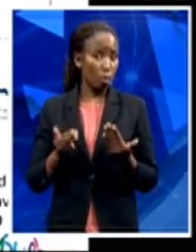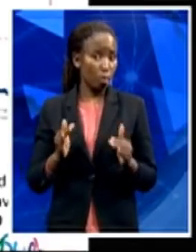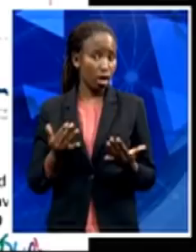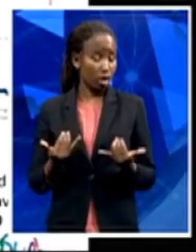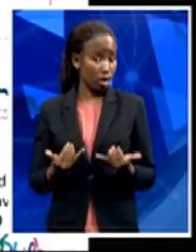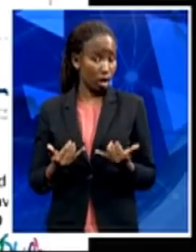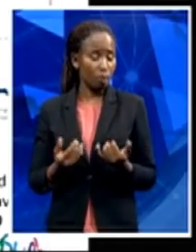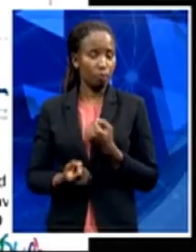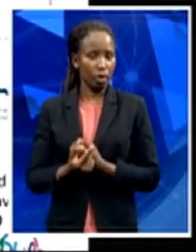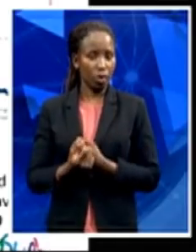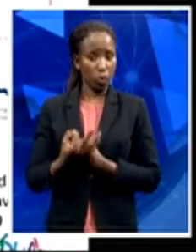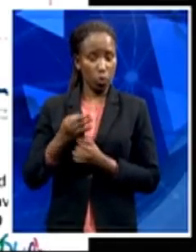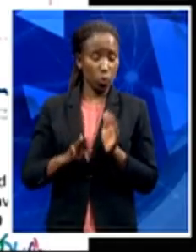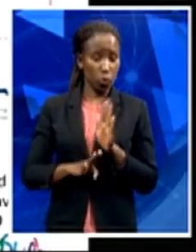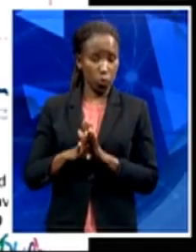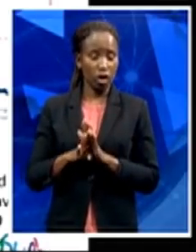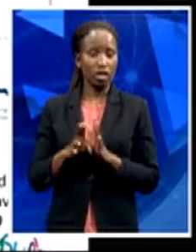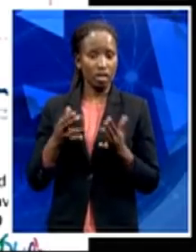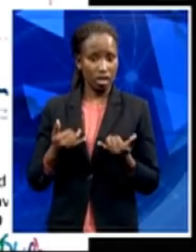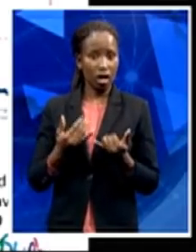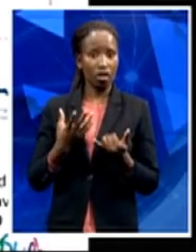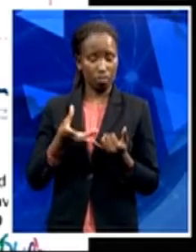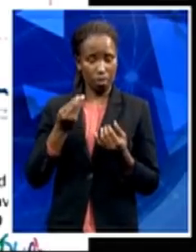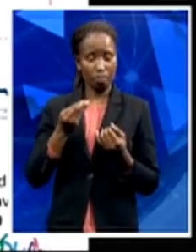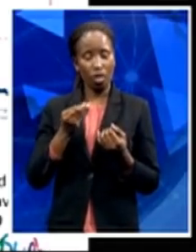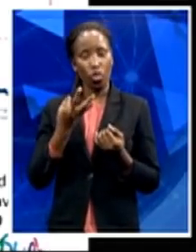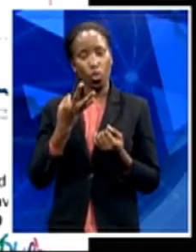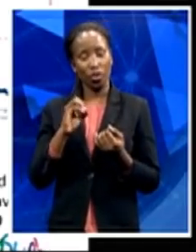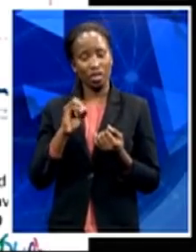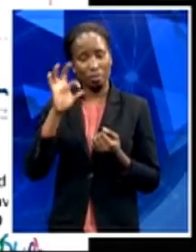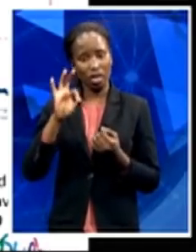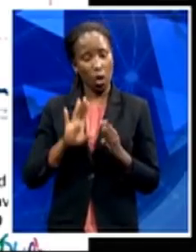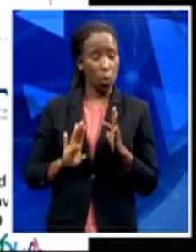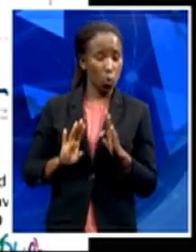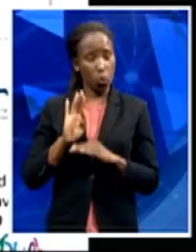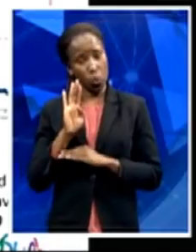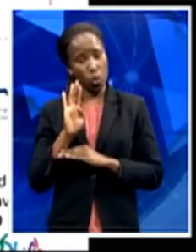surpassed the 30% line, which was